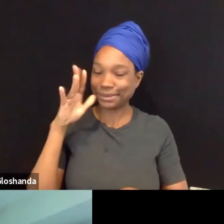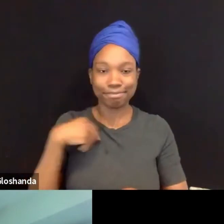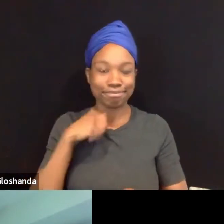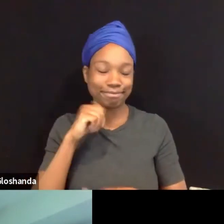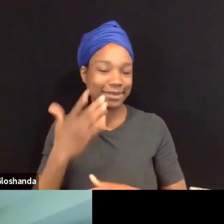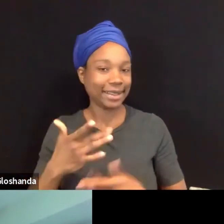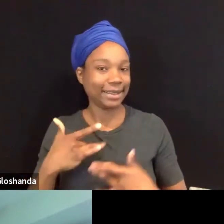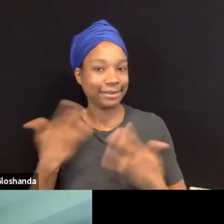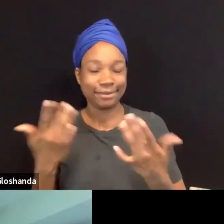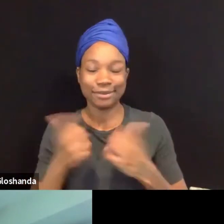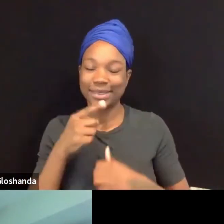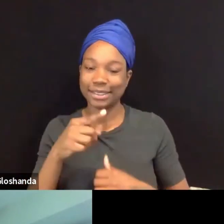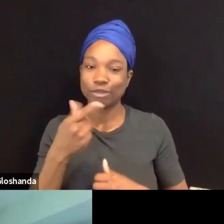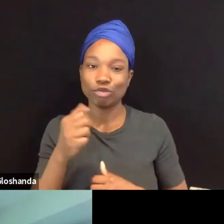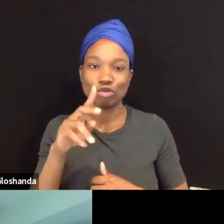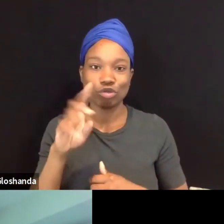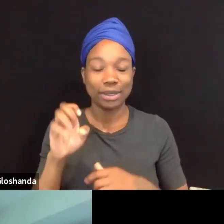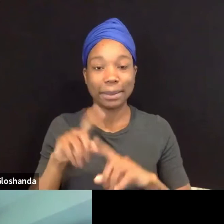we've bumped up to a C-.